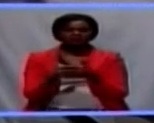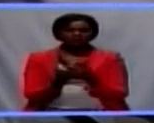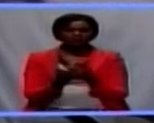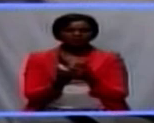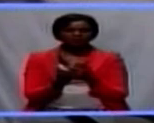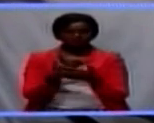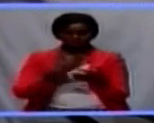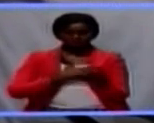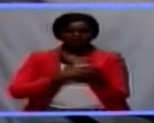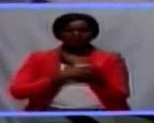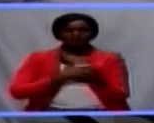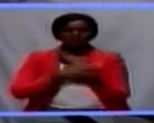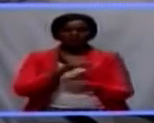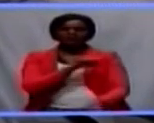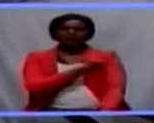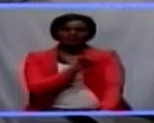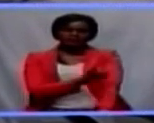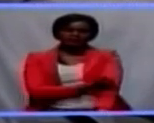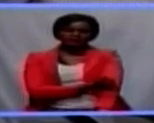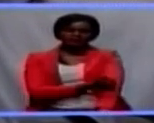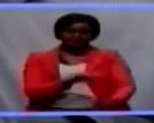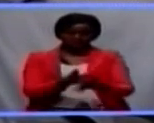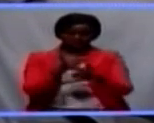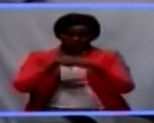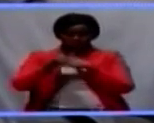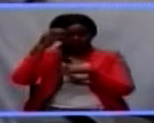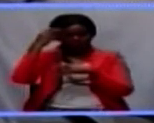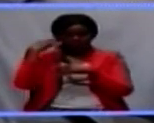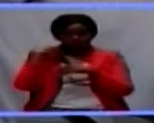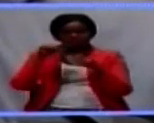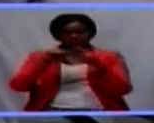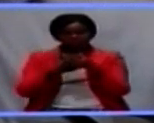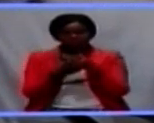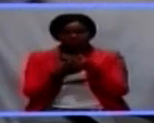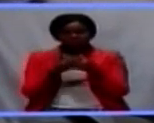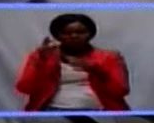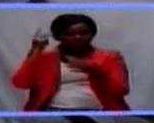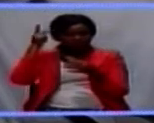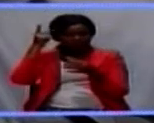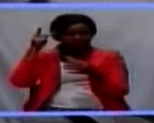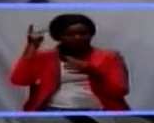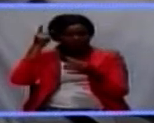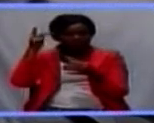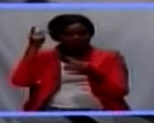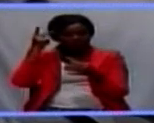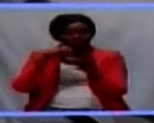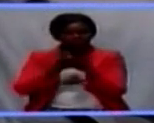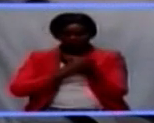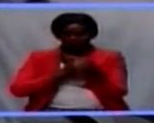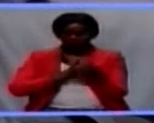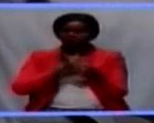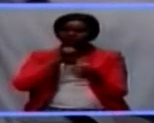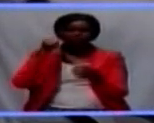is my appointing authority, how do I get into that office and start peddling political agendas? I'm not a